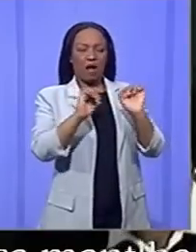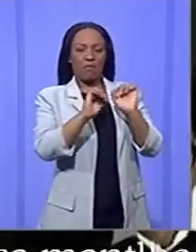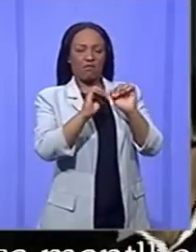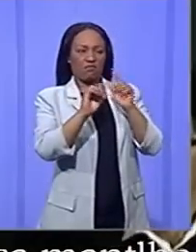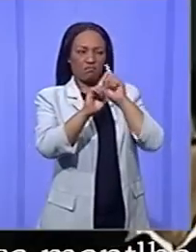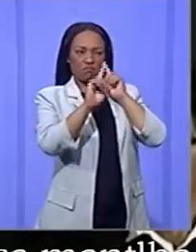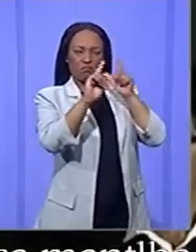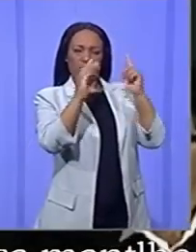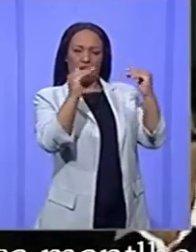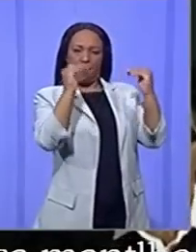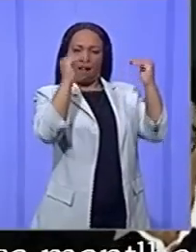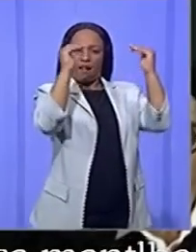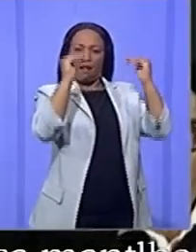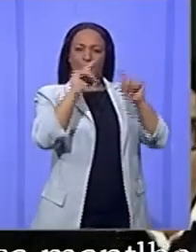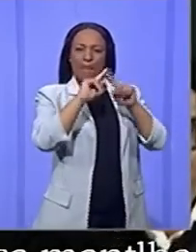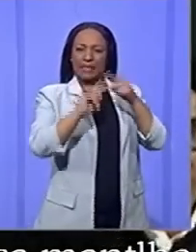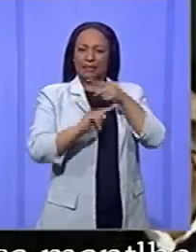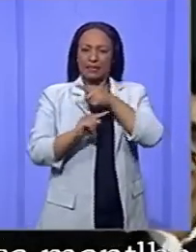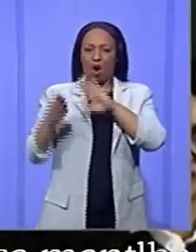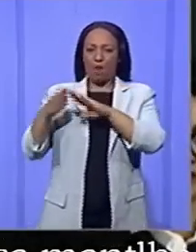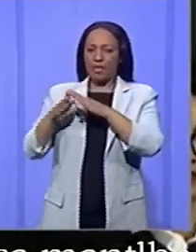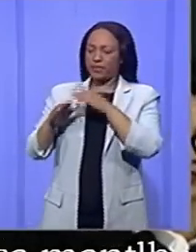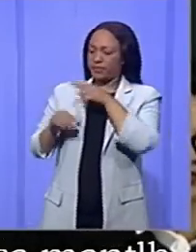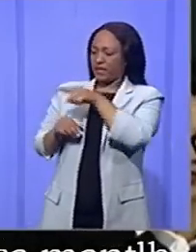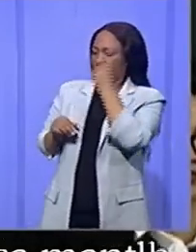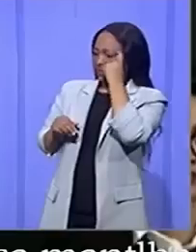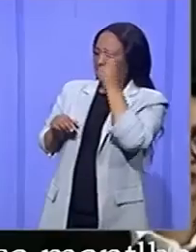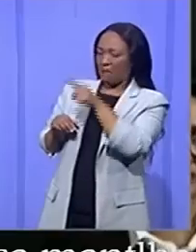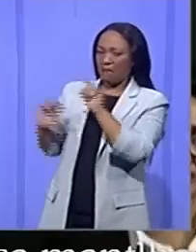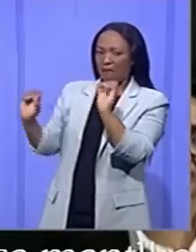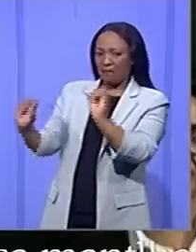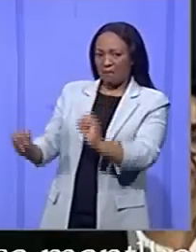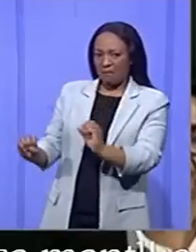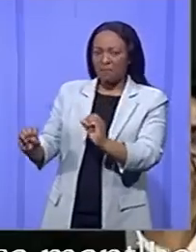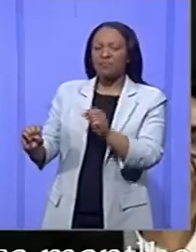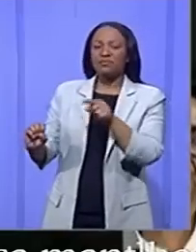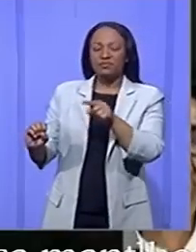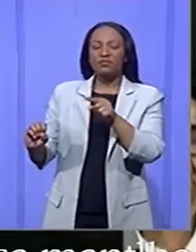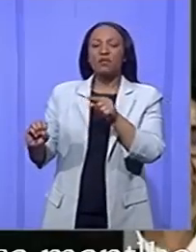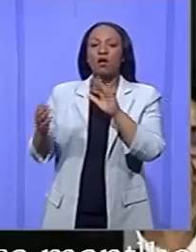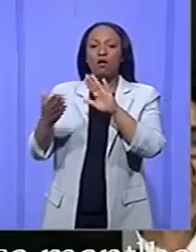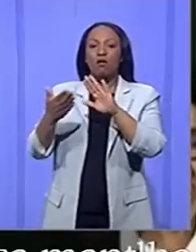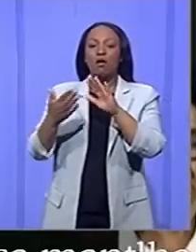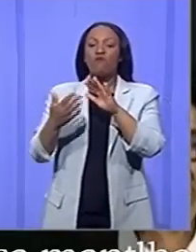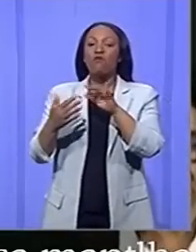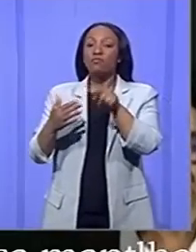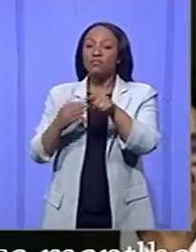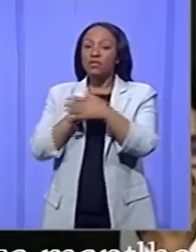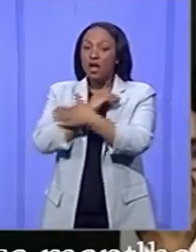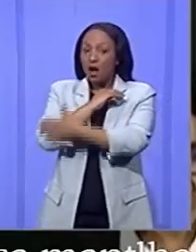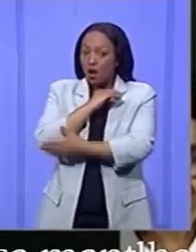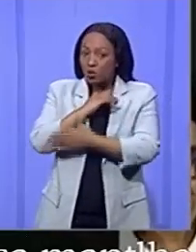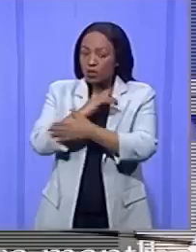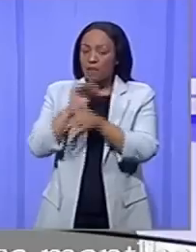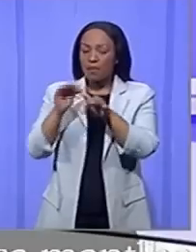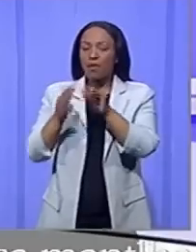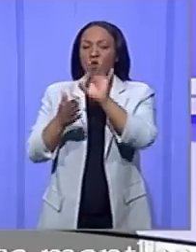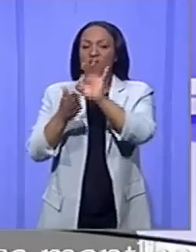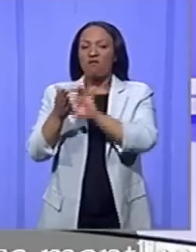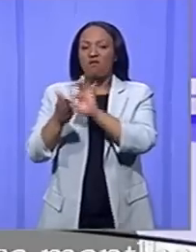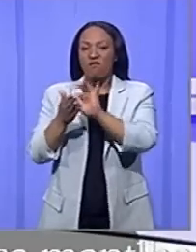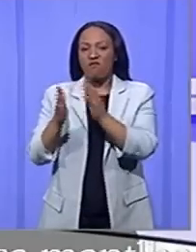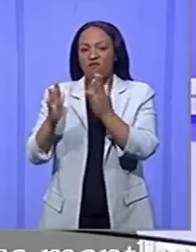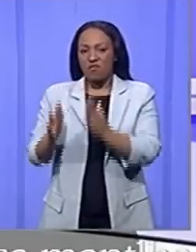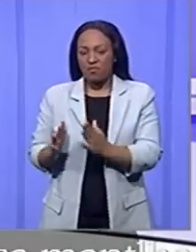tla be se nyatsa le qeto e nkuweng ke bakgethi ba naha ena ya South Africa. Jwale prof sena se